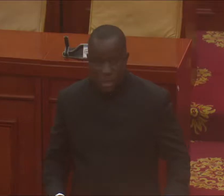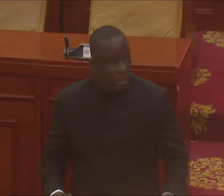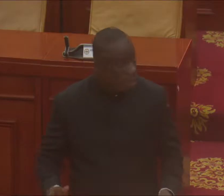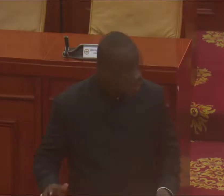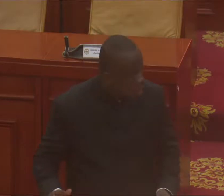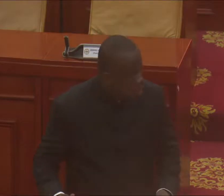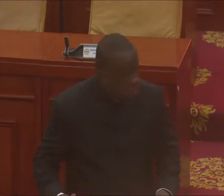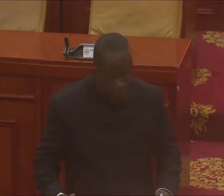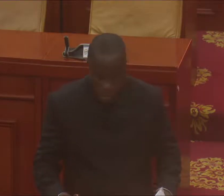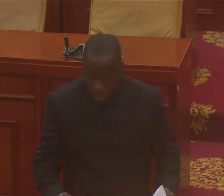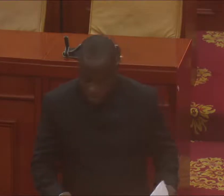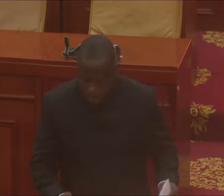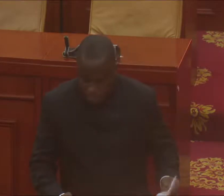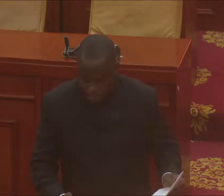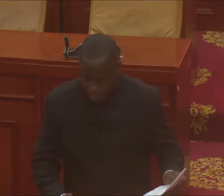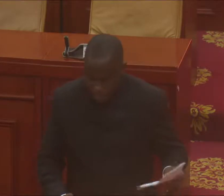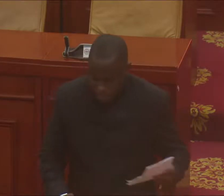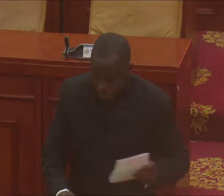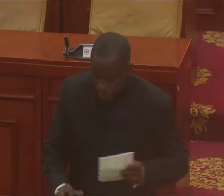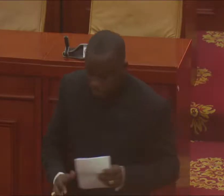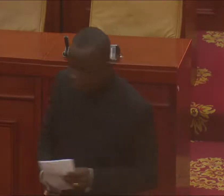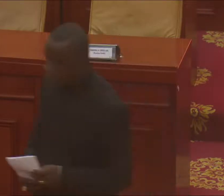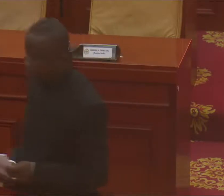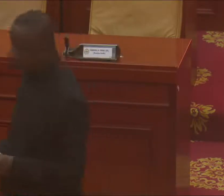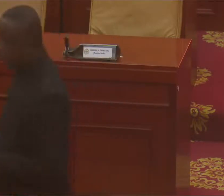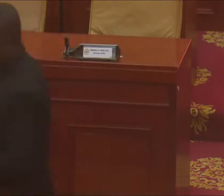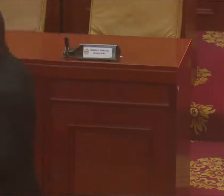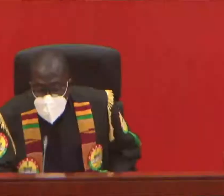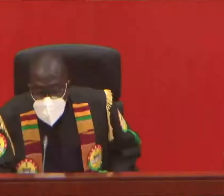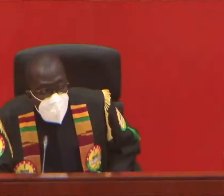years. Thank you, Mr. Speaker.